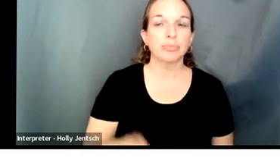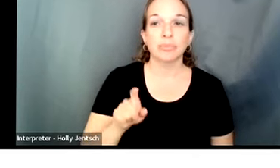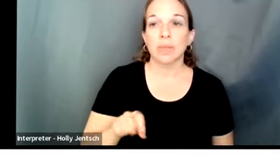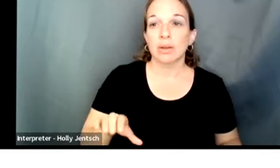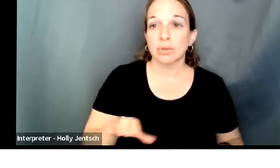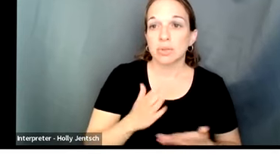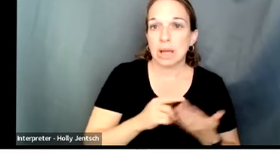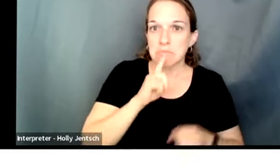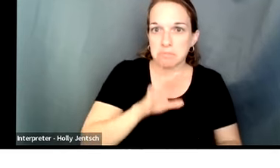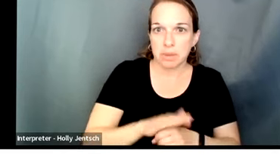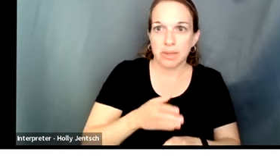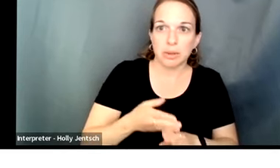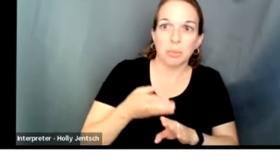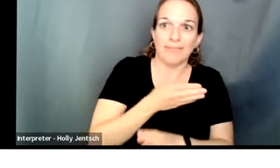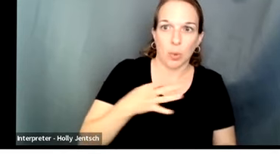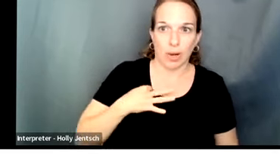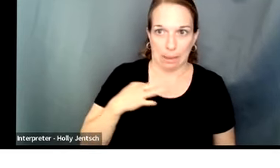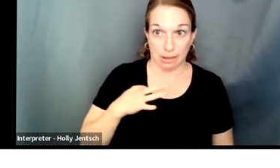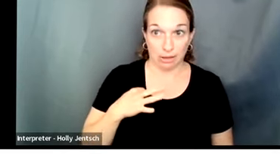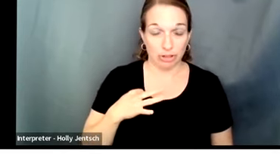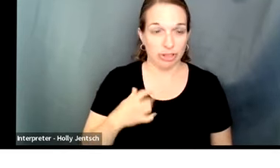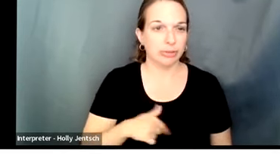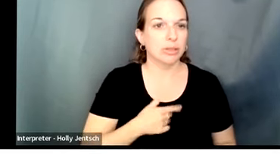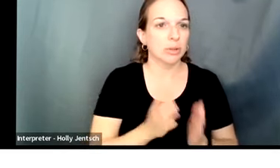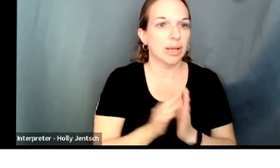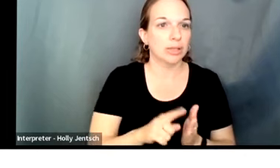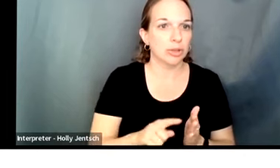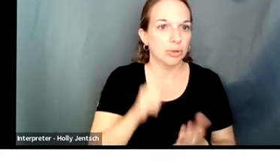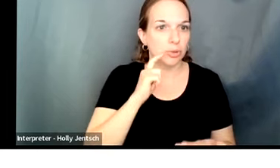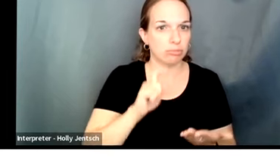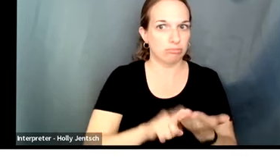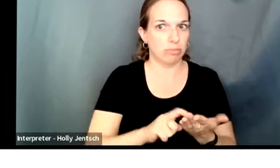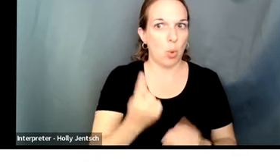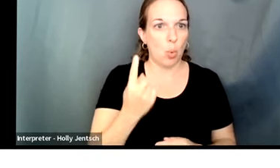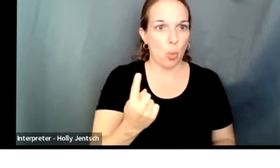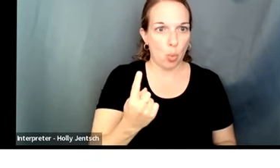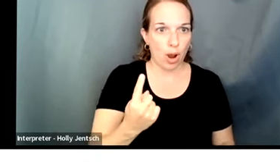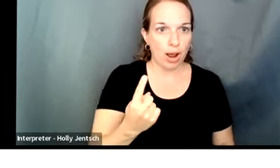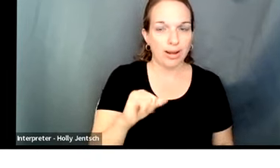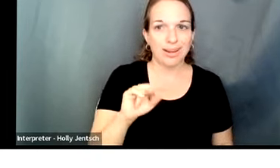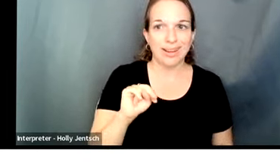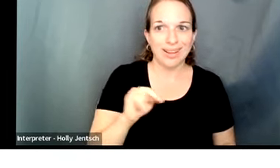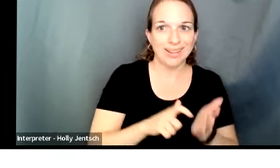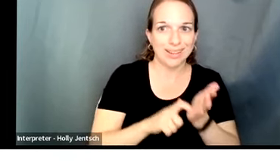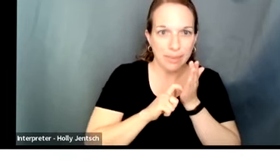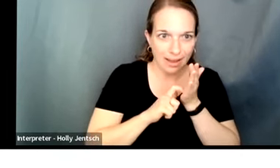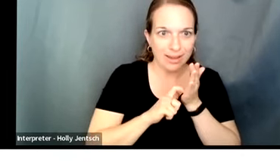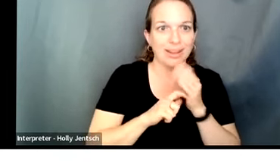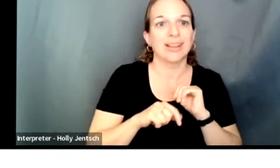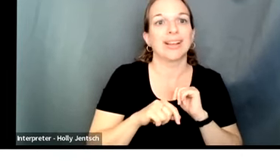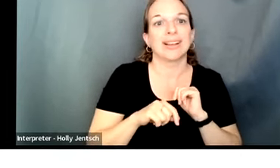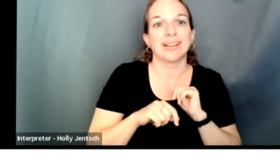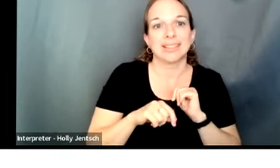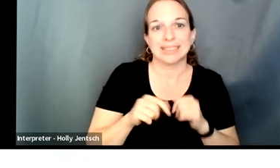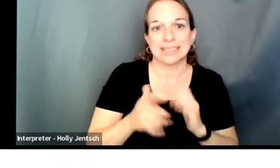the pre-application. So we're asking you to identify one in-demand technical program on which to focus.